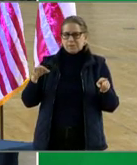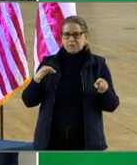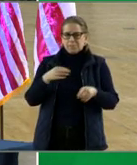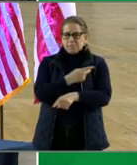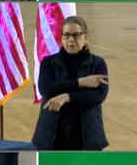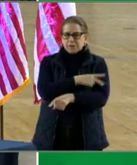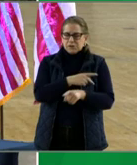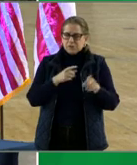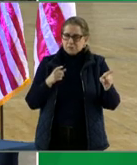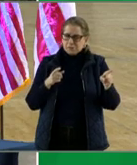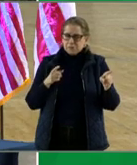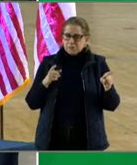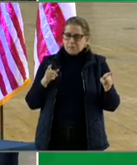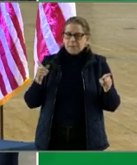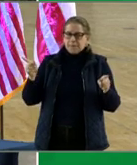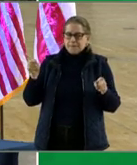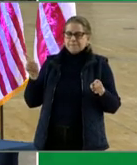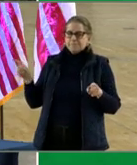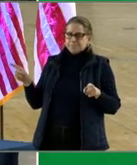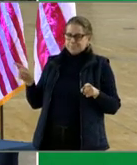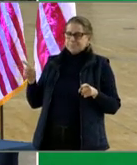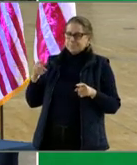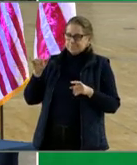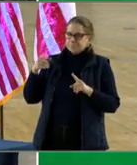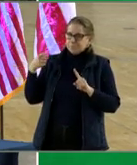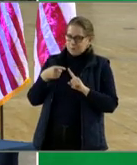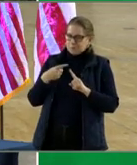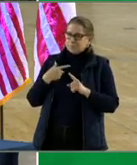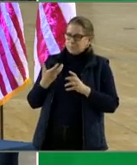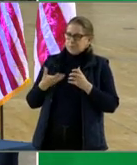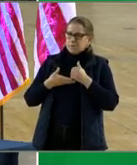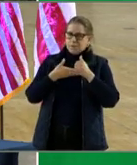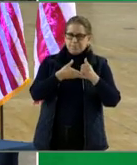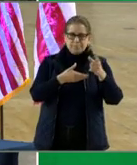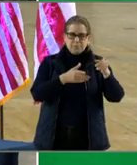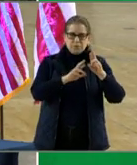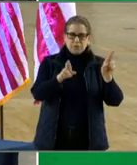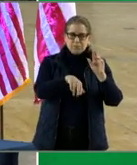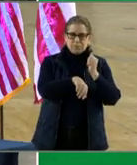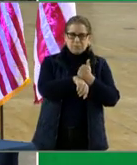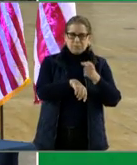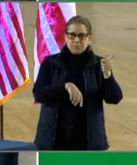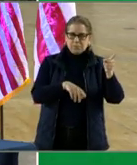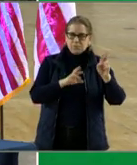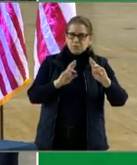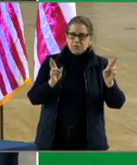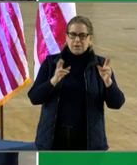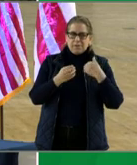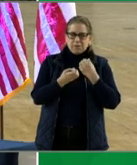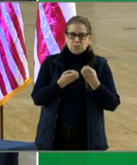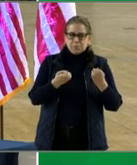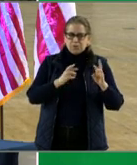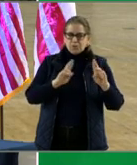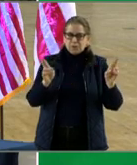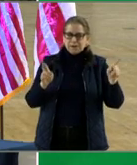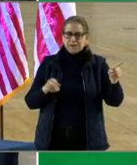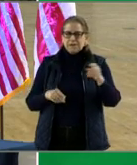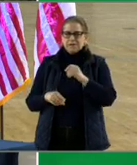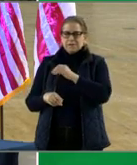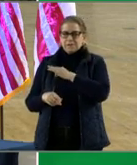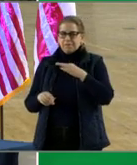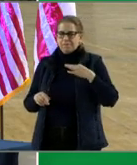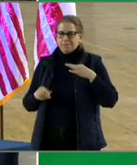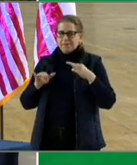that arena with helping them get those up rapidly and equipped and staffing, as the mayor mentioned, which